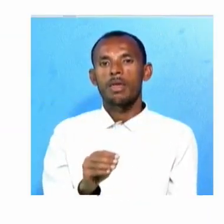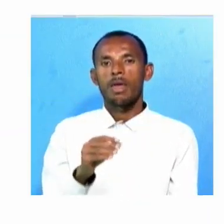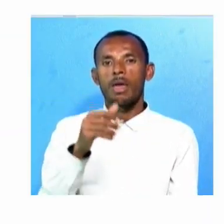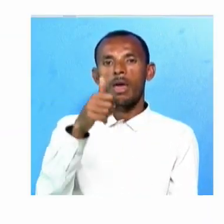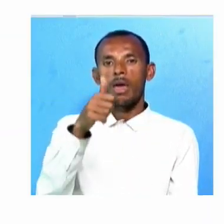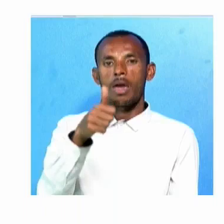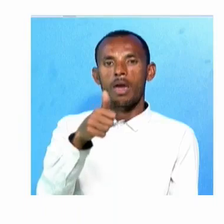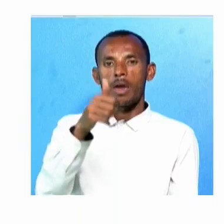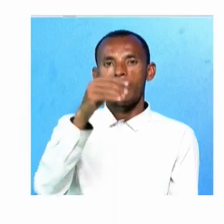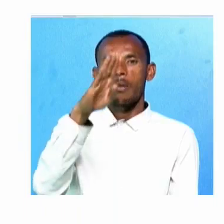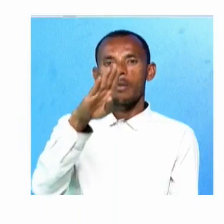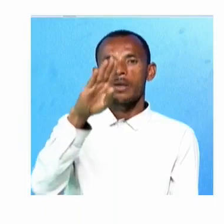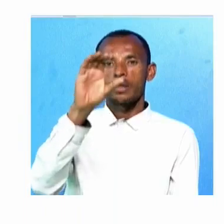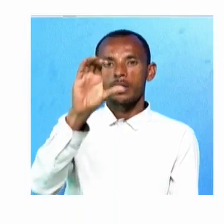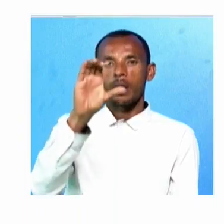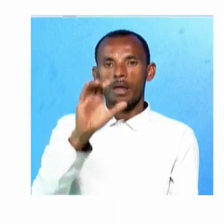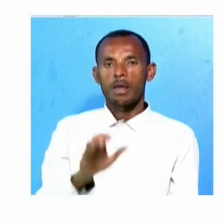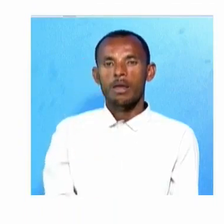A, B, C.